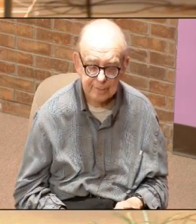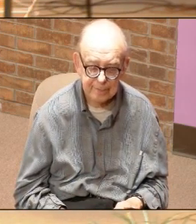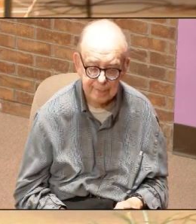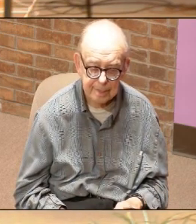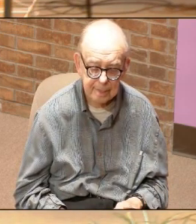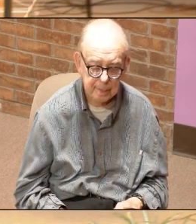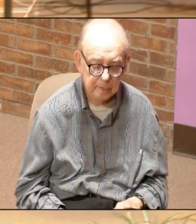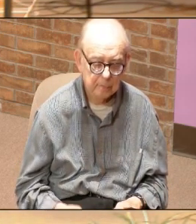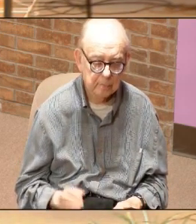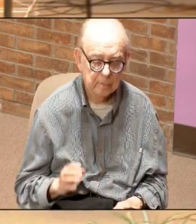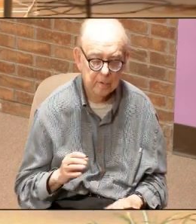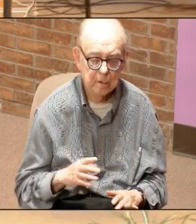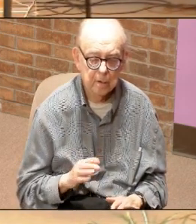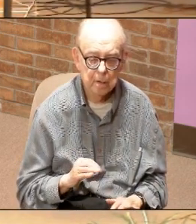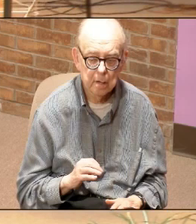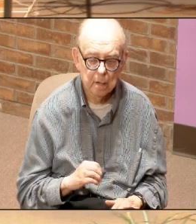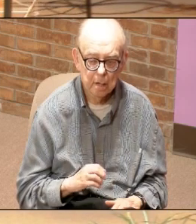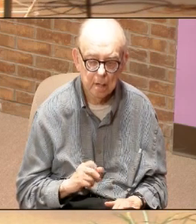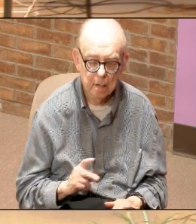In Mark